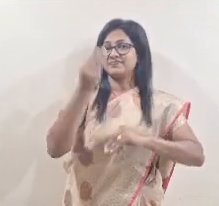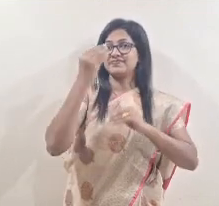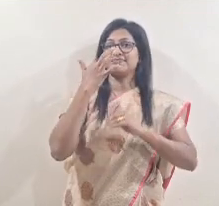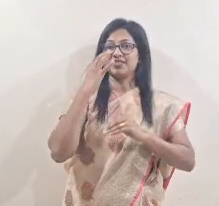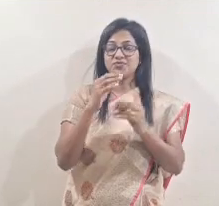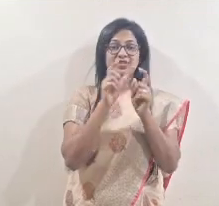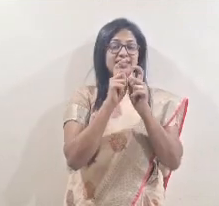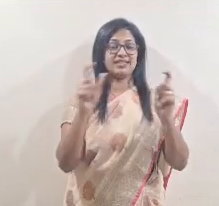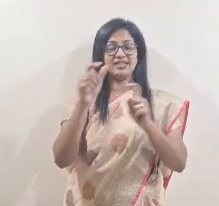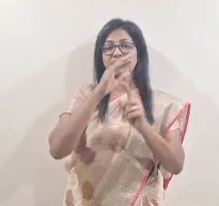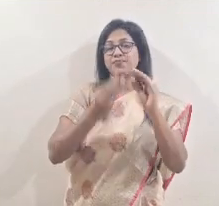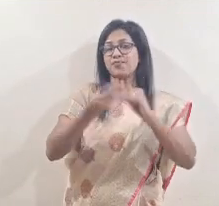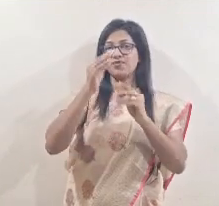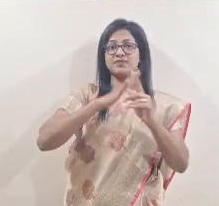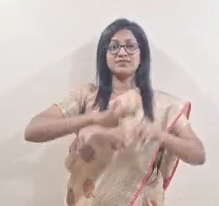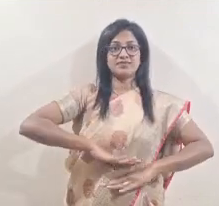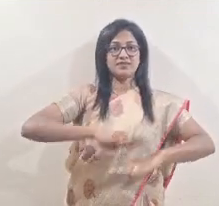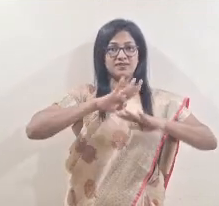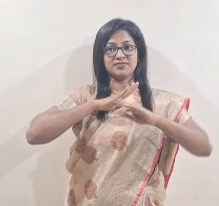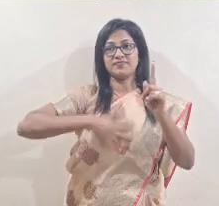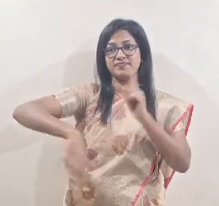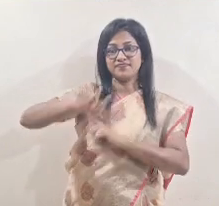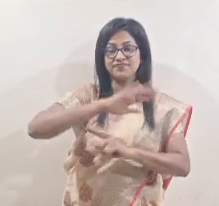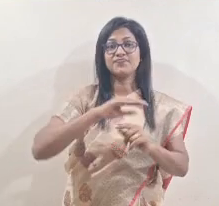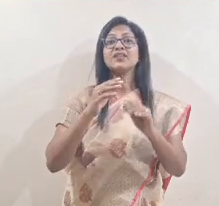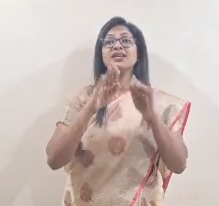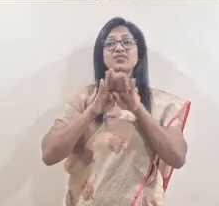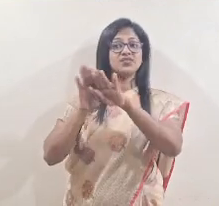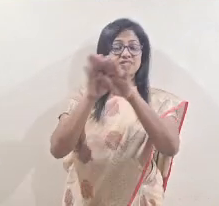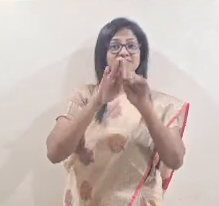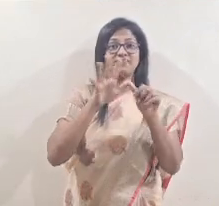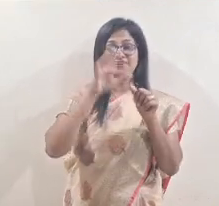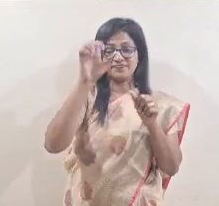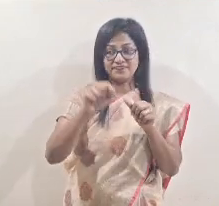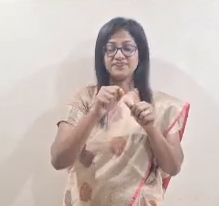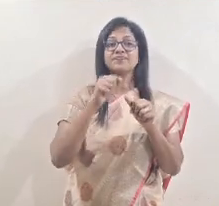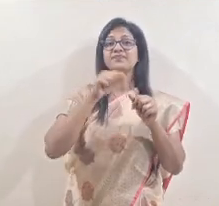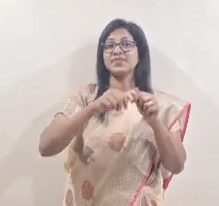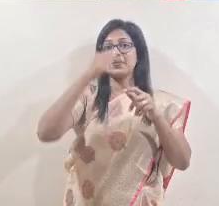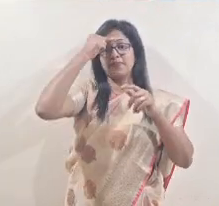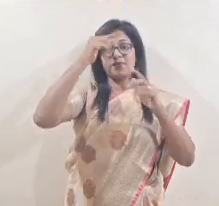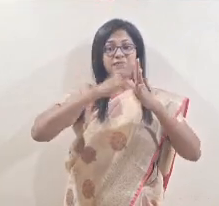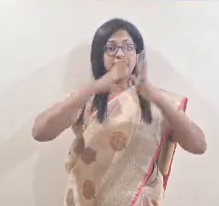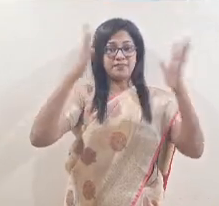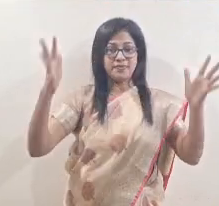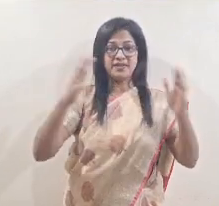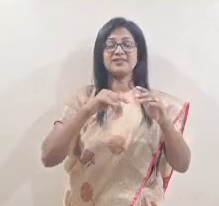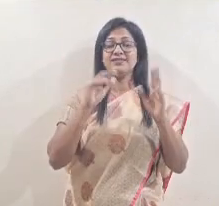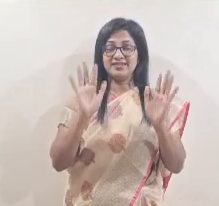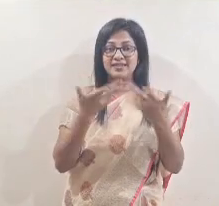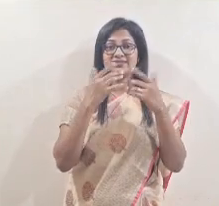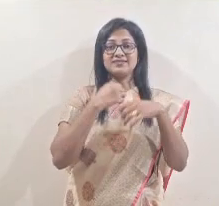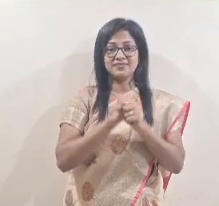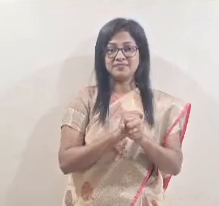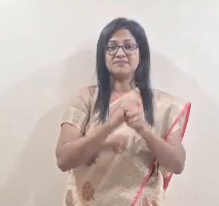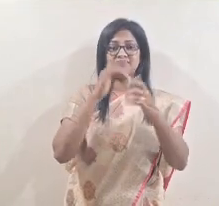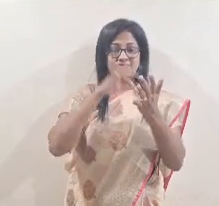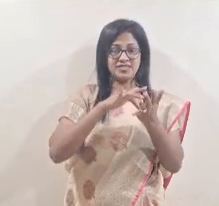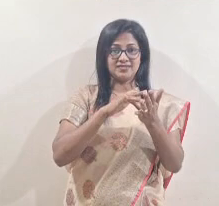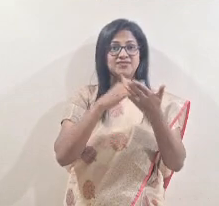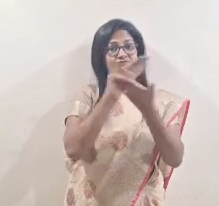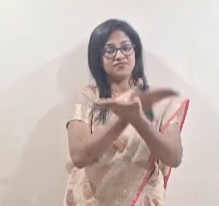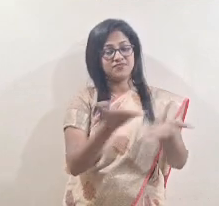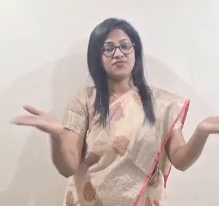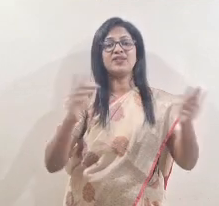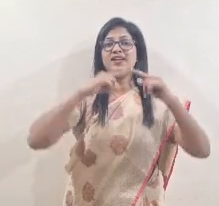more satisfying environment. And for universal accessibility, there's a huge issue. So let's make this center open for